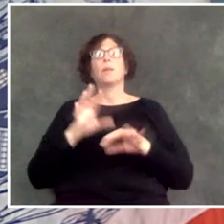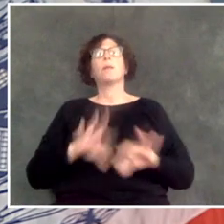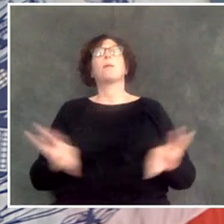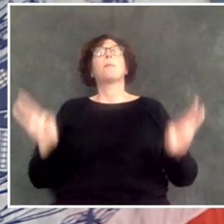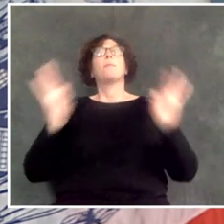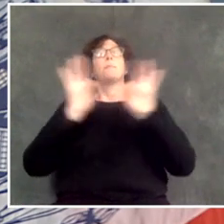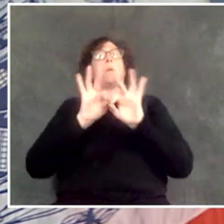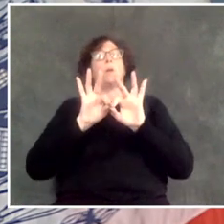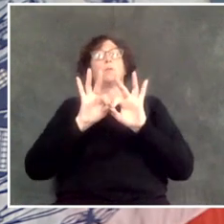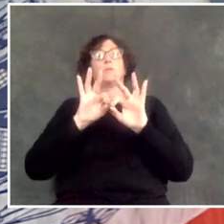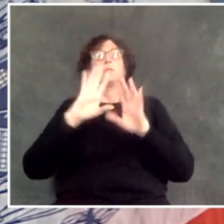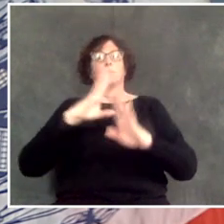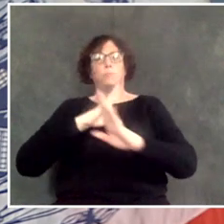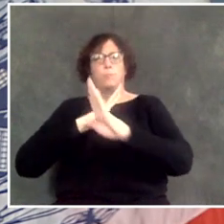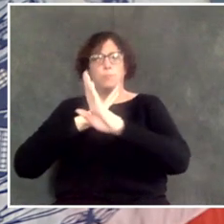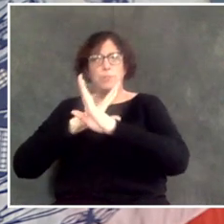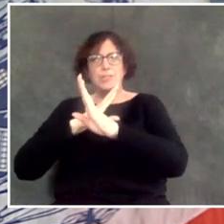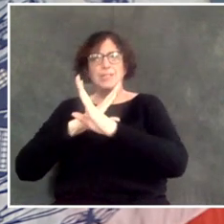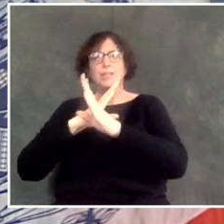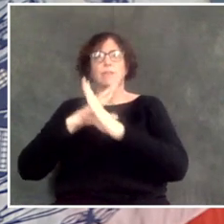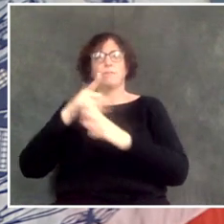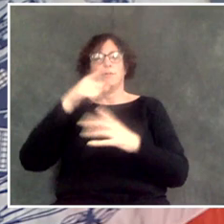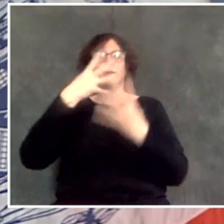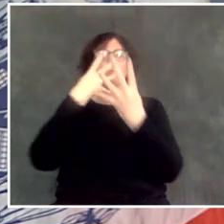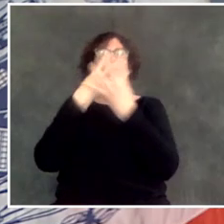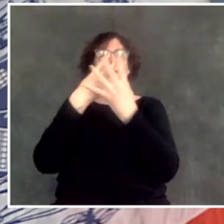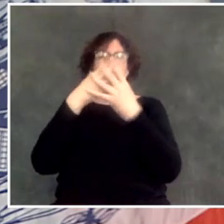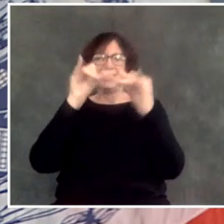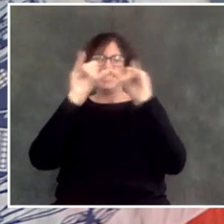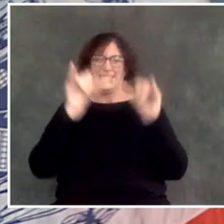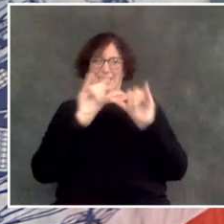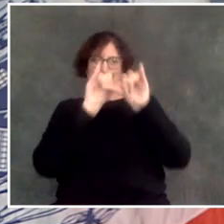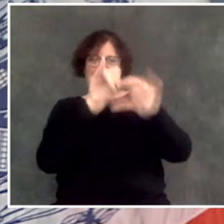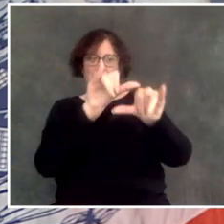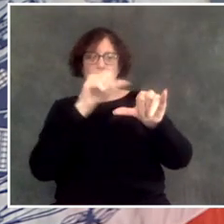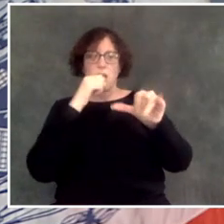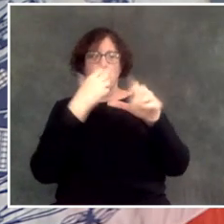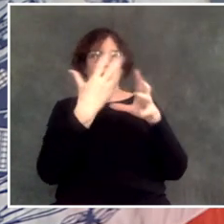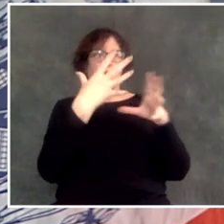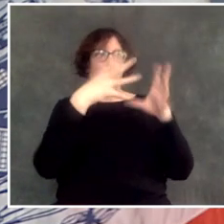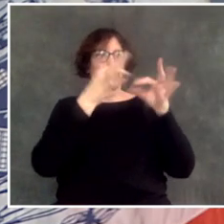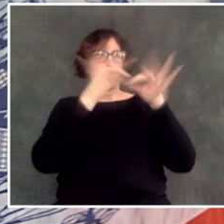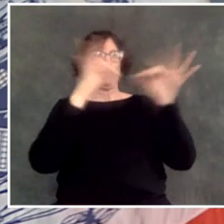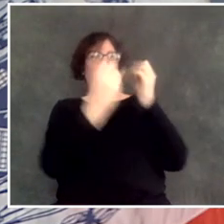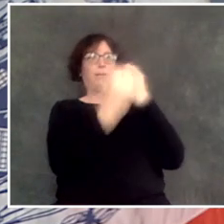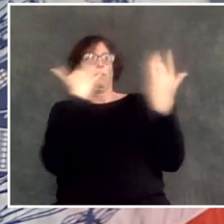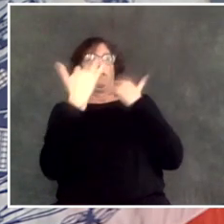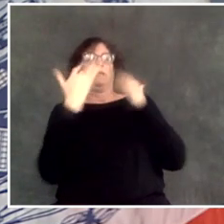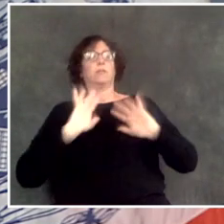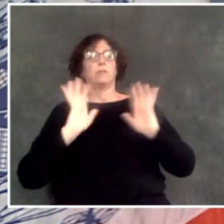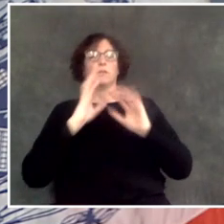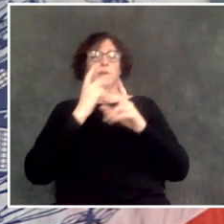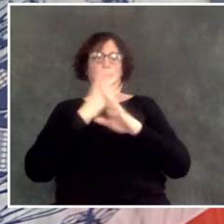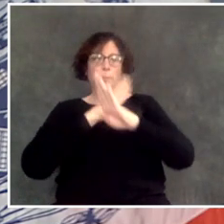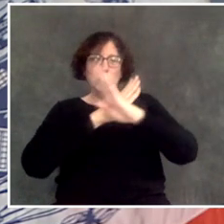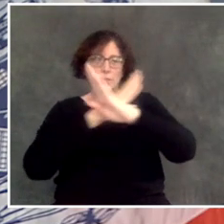in addition to correctional health, which is run by health and hospitals in a very, very strong capacity, we had to